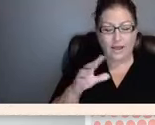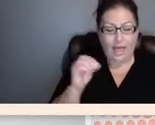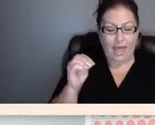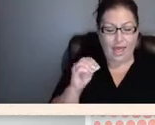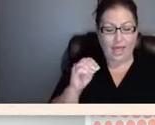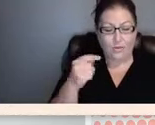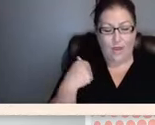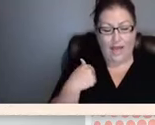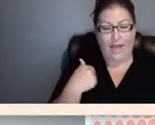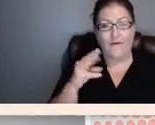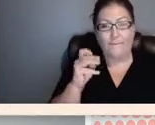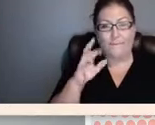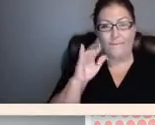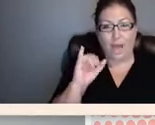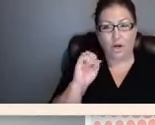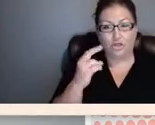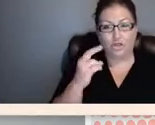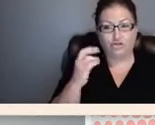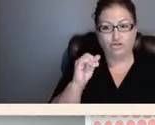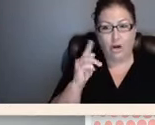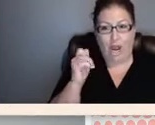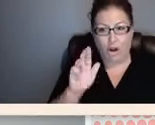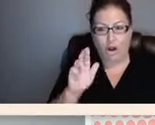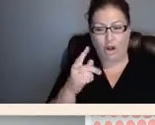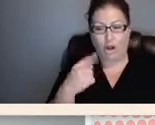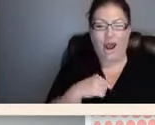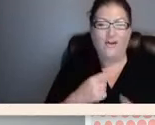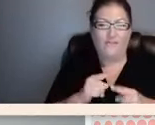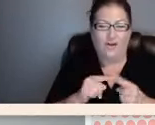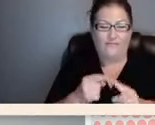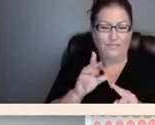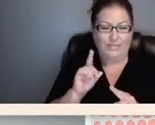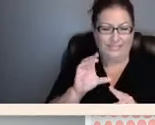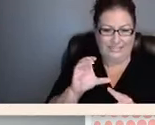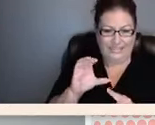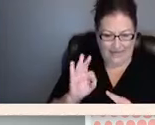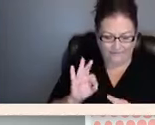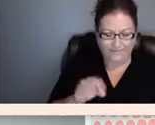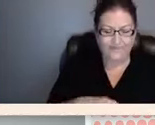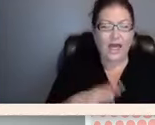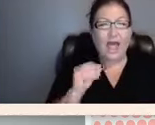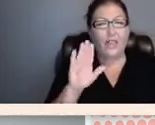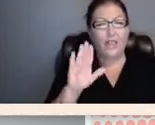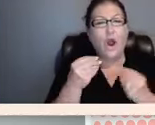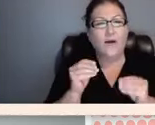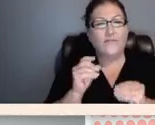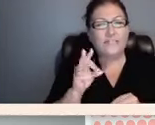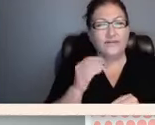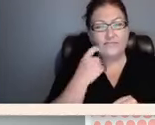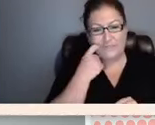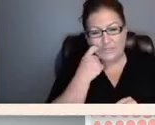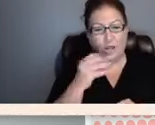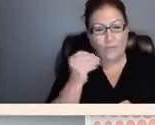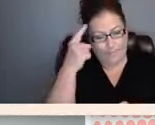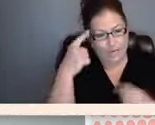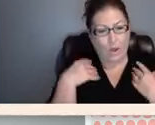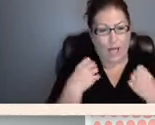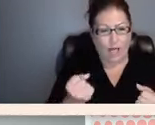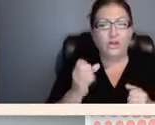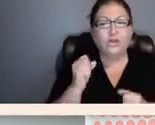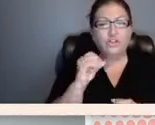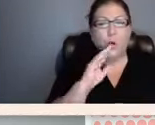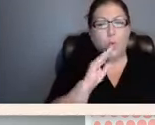Mary Schrenker, our friend from DCF and their Office of Substance Abuse and Mental Health. So welcome to all of you.